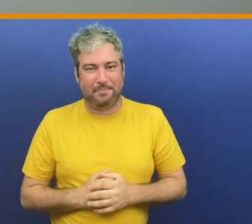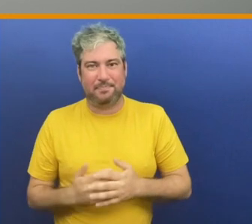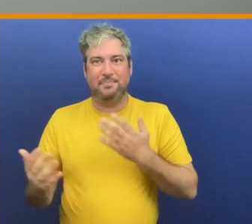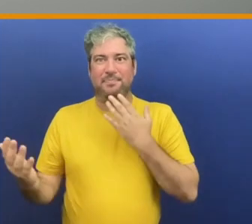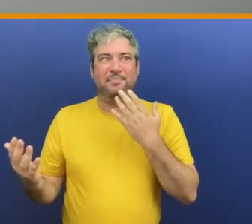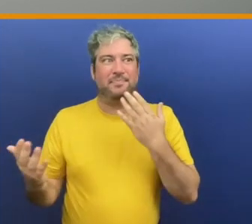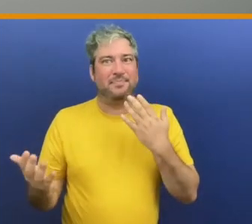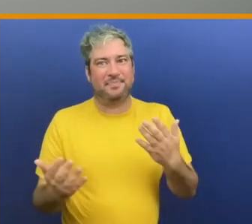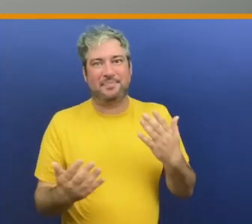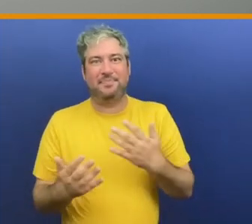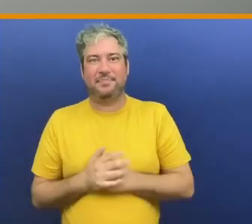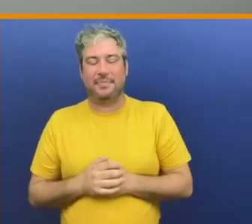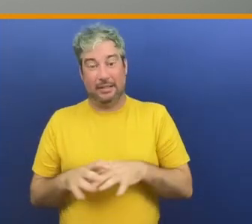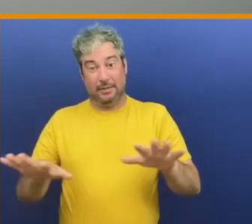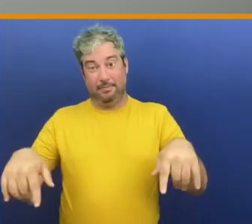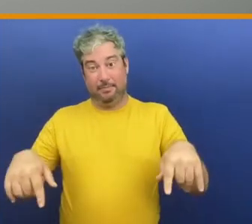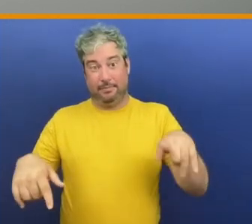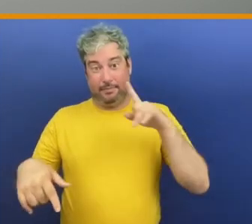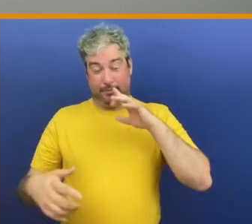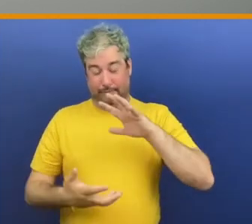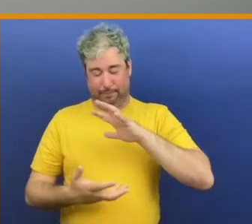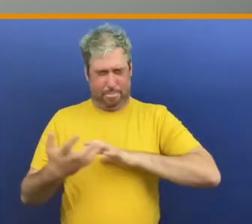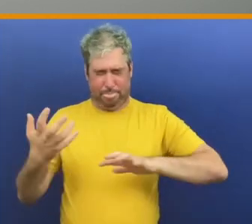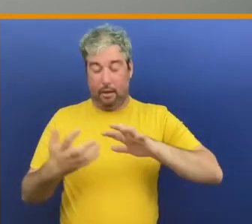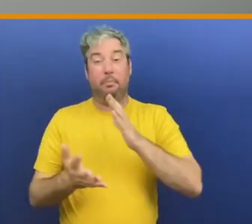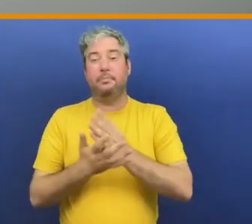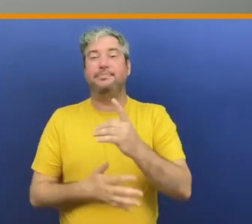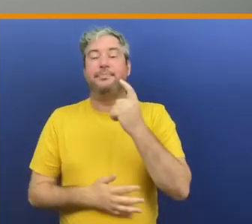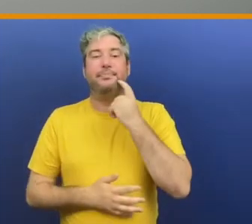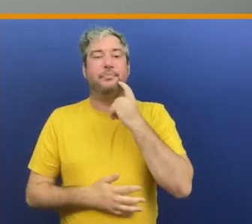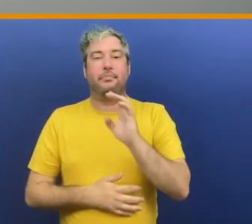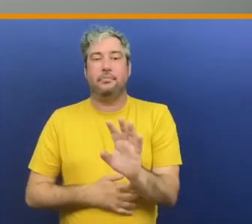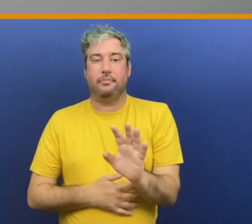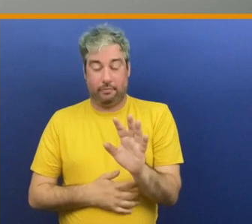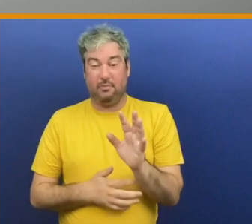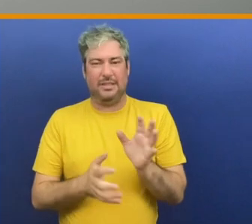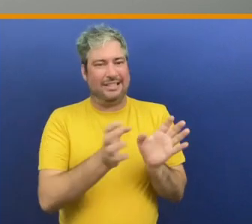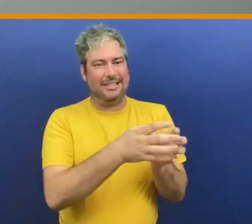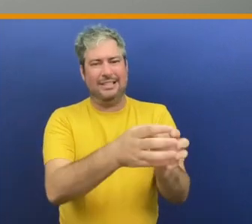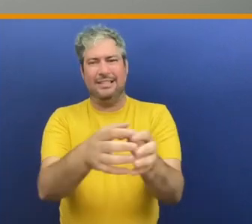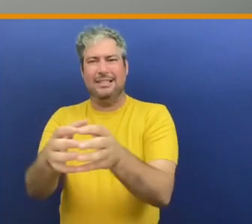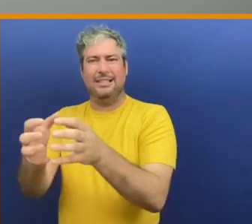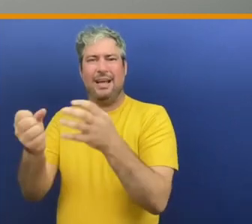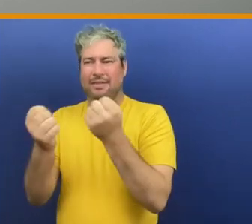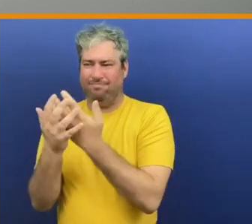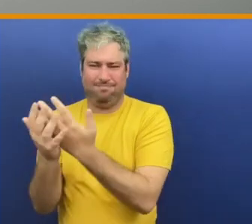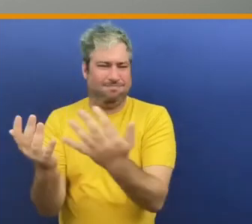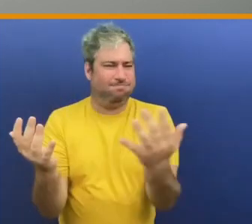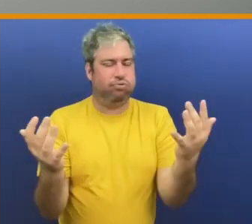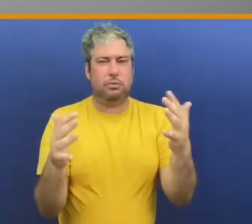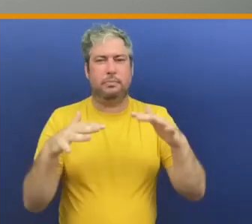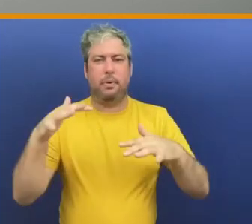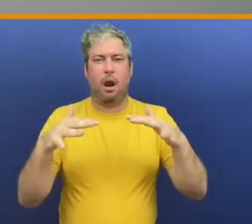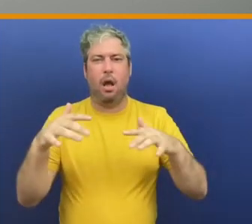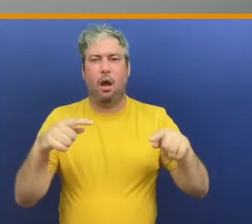of people with similar interests in the Lib Dems who like to band together in special interest groups, which we call party bodies. And at the